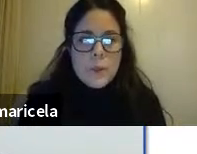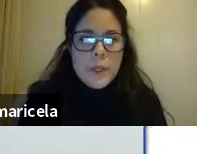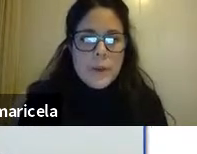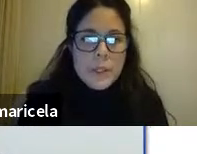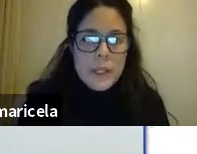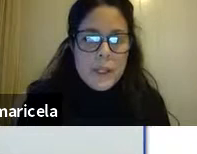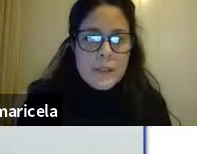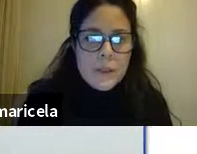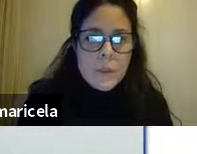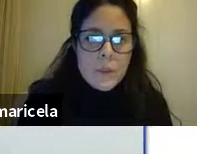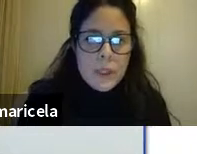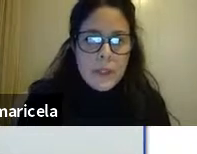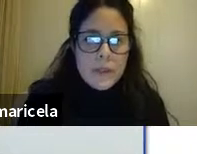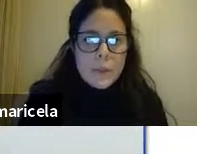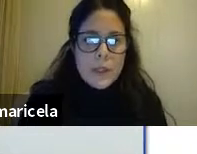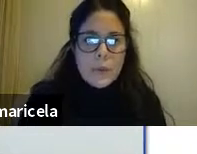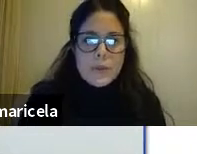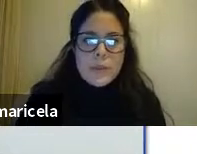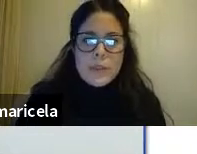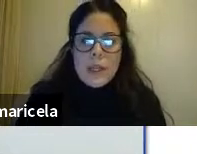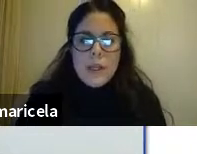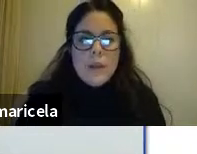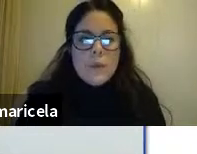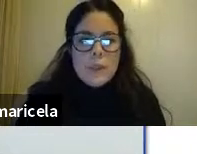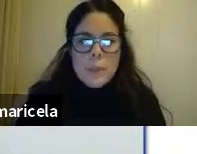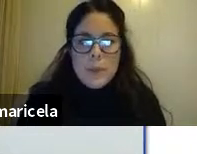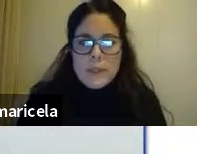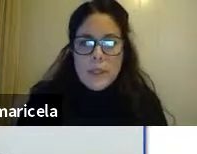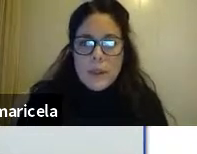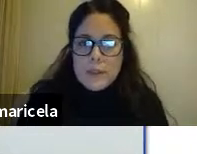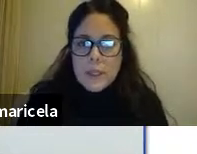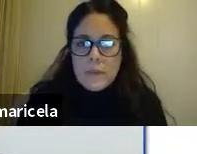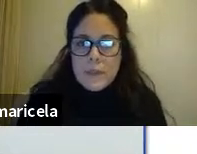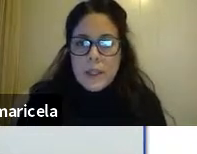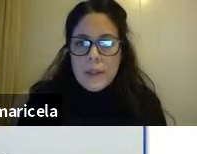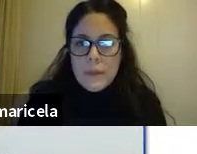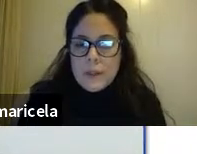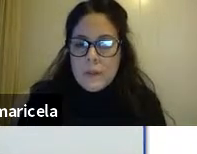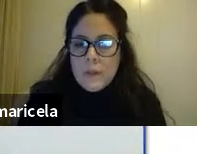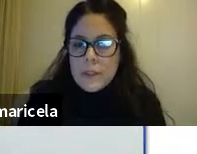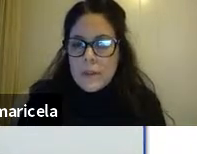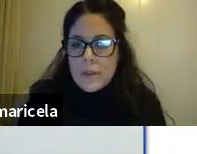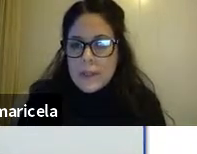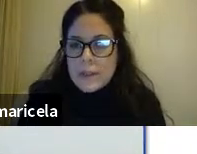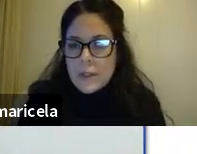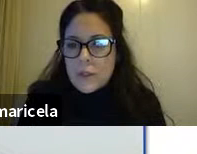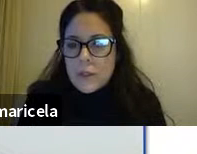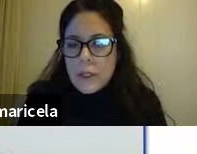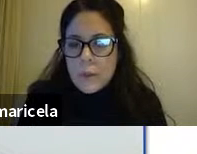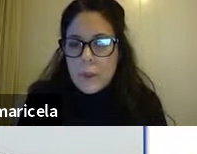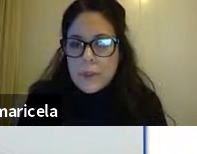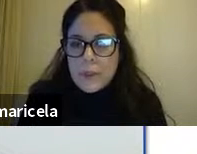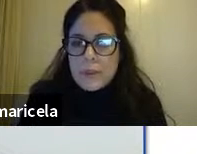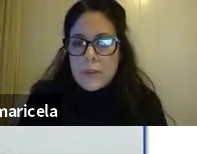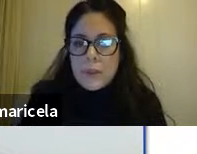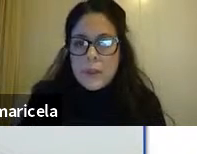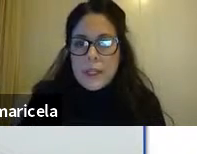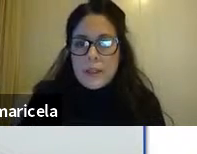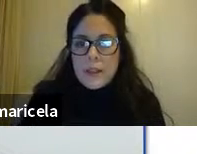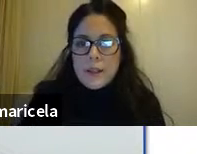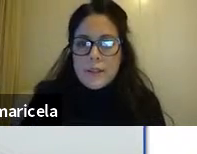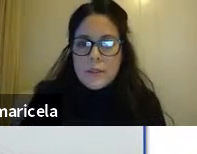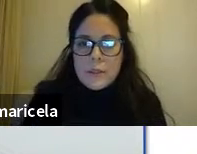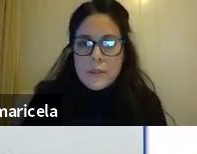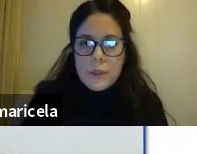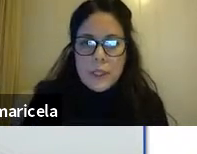messaging that was prioritized as we rolled out this week was just really pressing on the safety and effectiveness of the vaccine. There's a lot of questions around